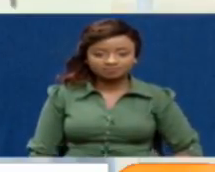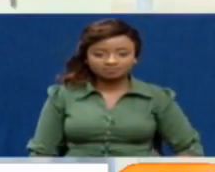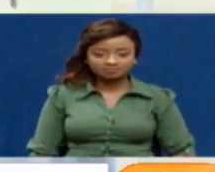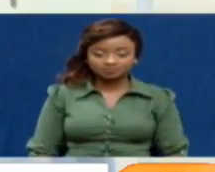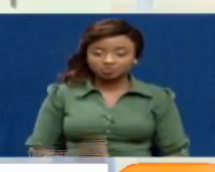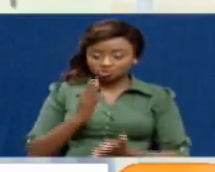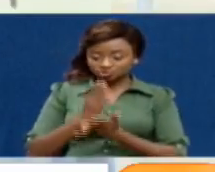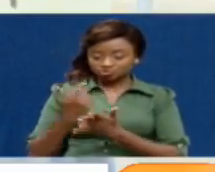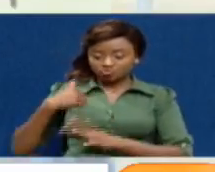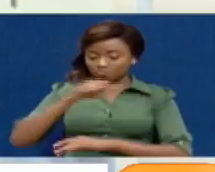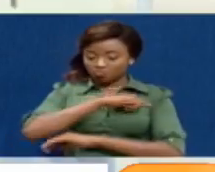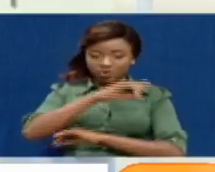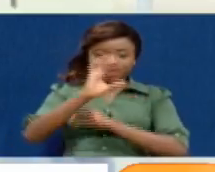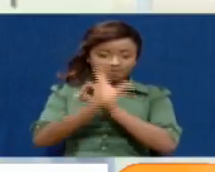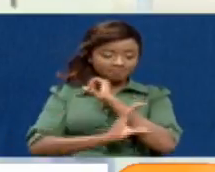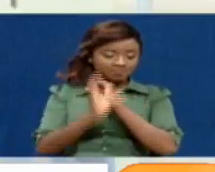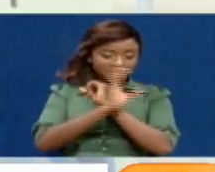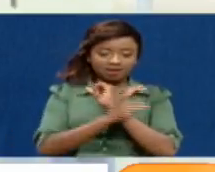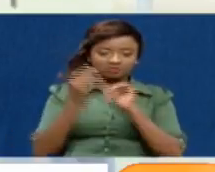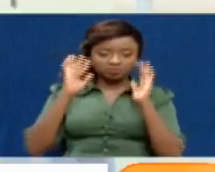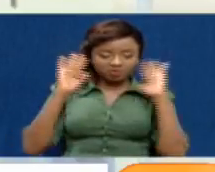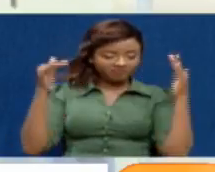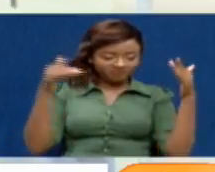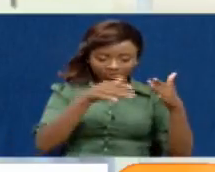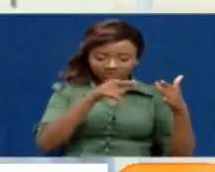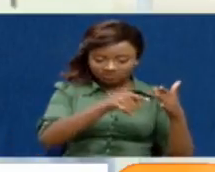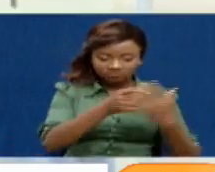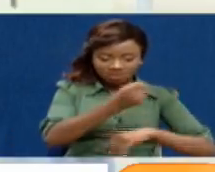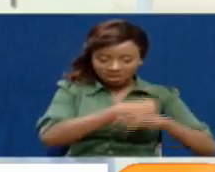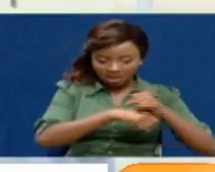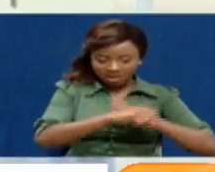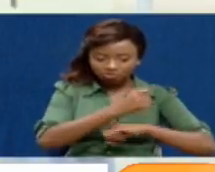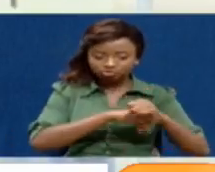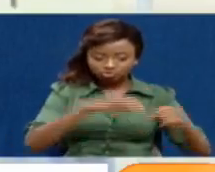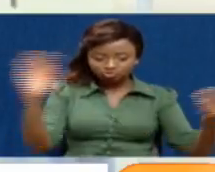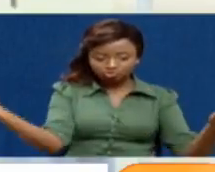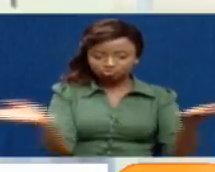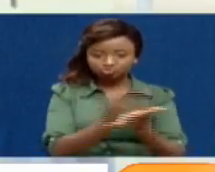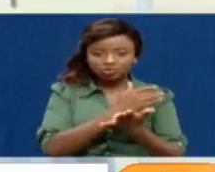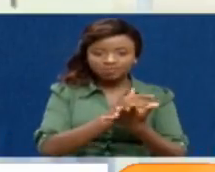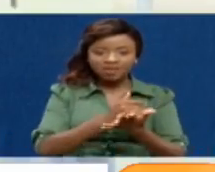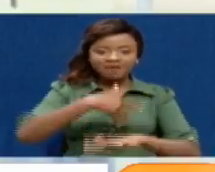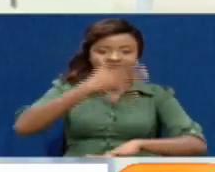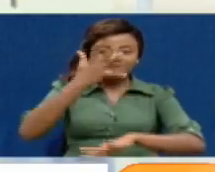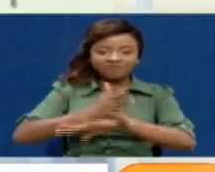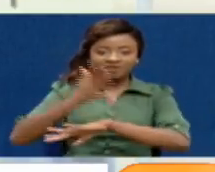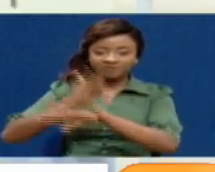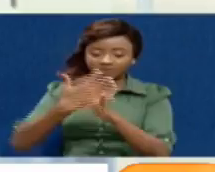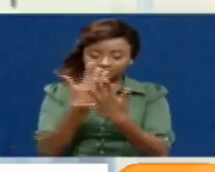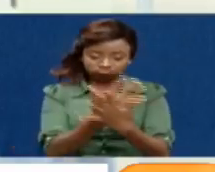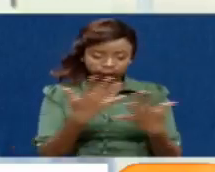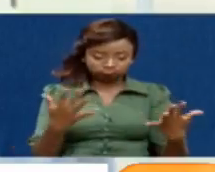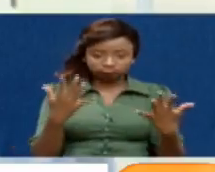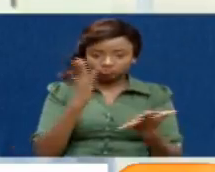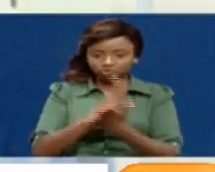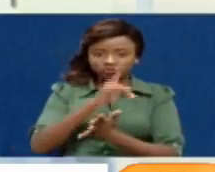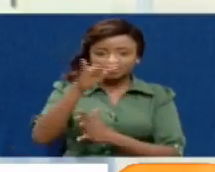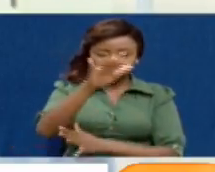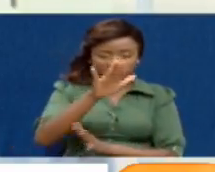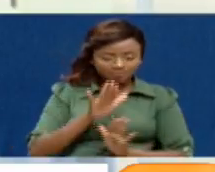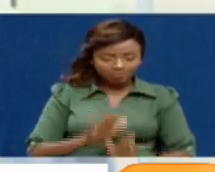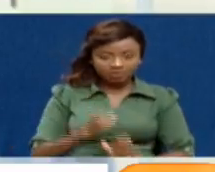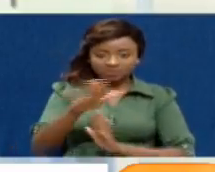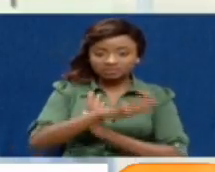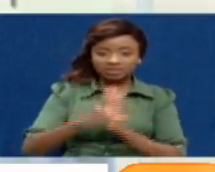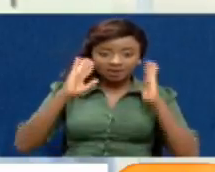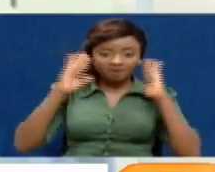As a country, we have prioritized the fight against illicit and counterfeiting as priority area